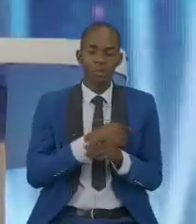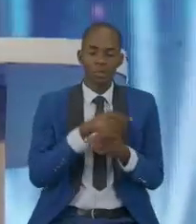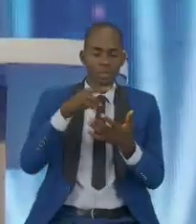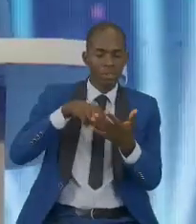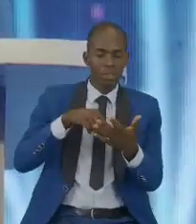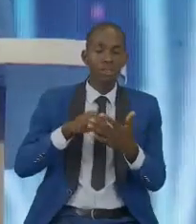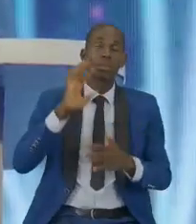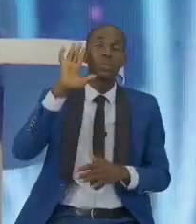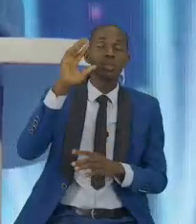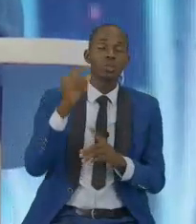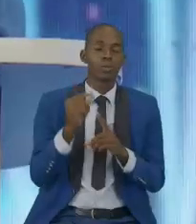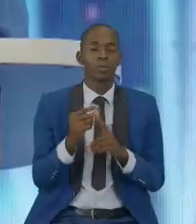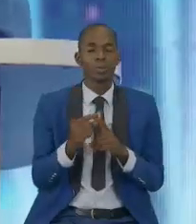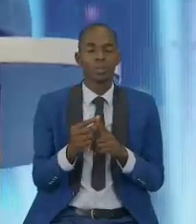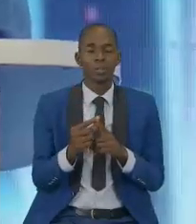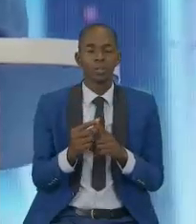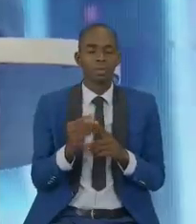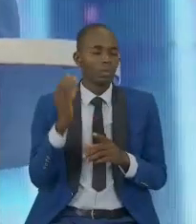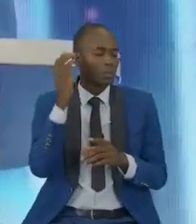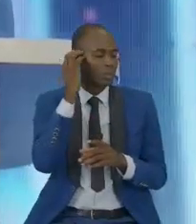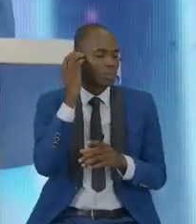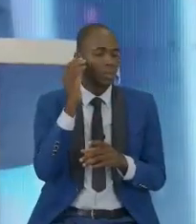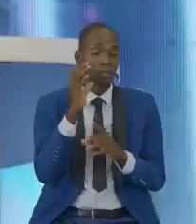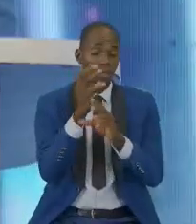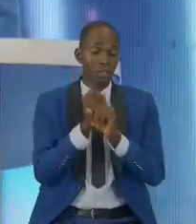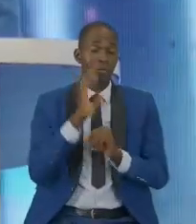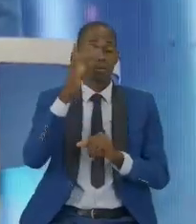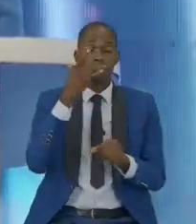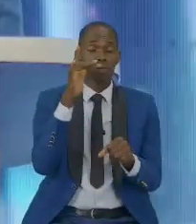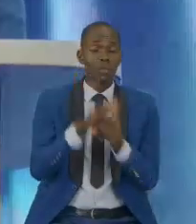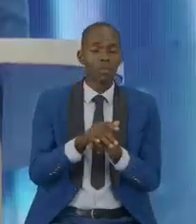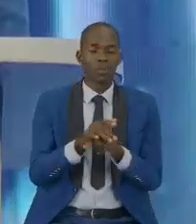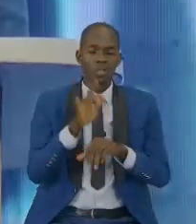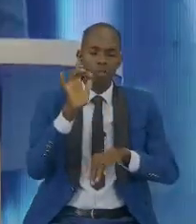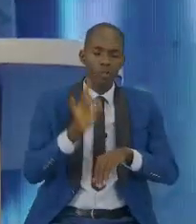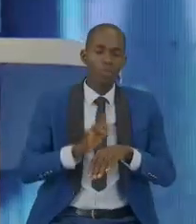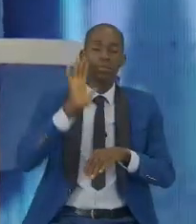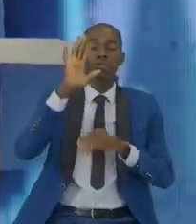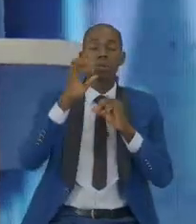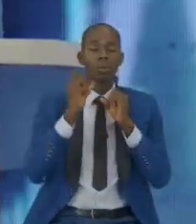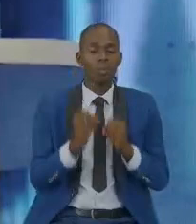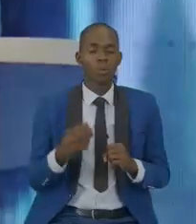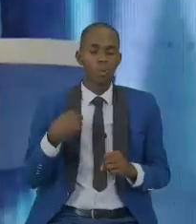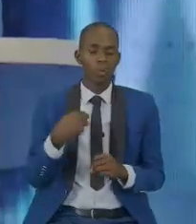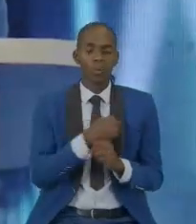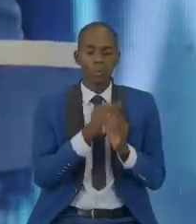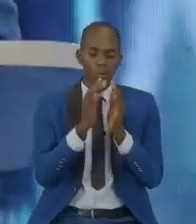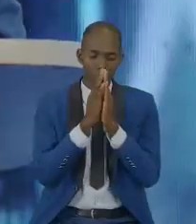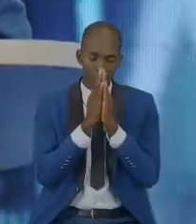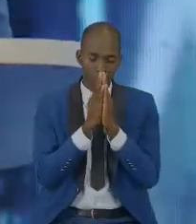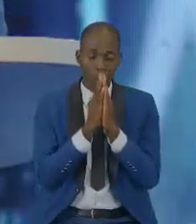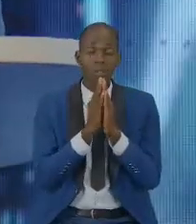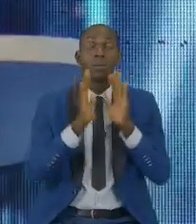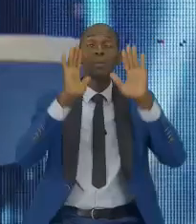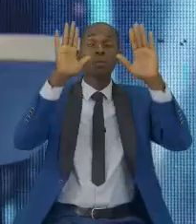word, hear your promise, touch your power, we pray, miracle